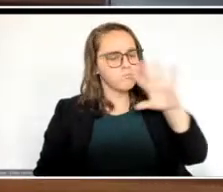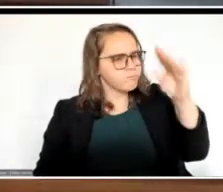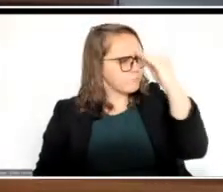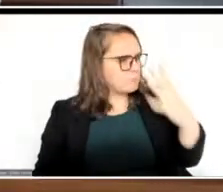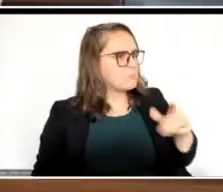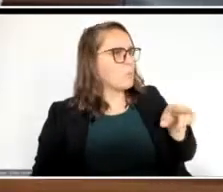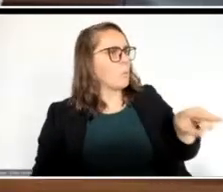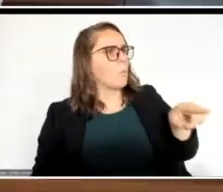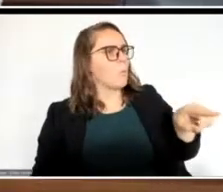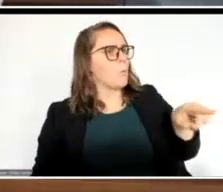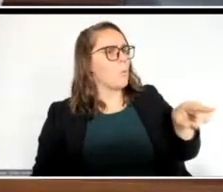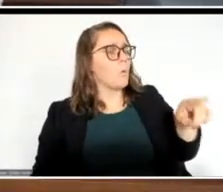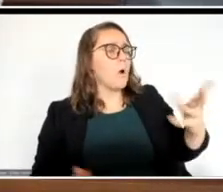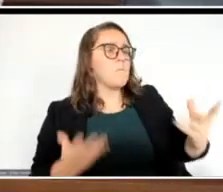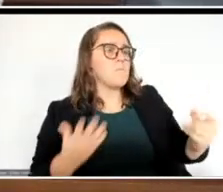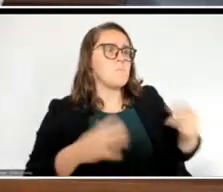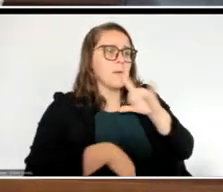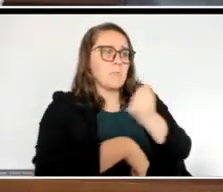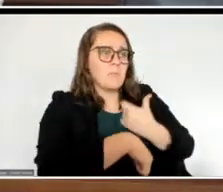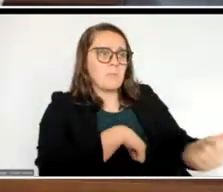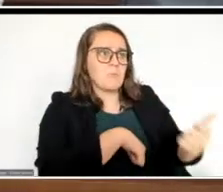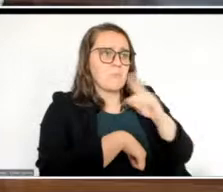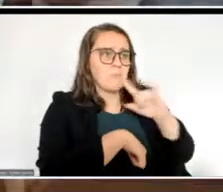be prosecuted.